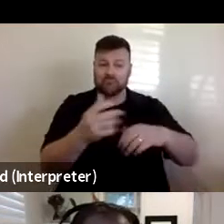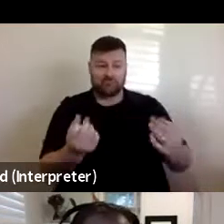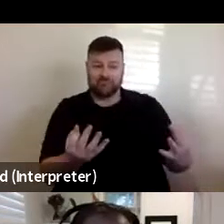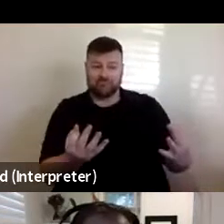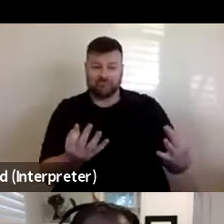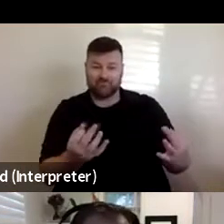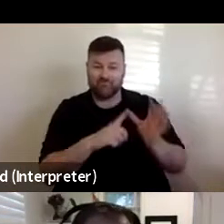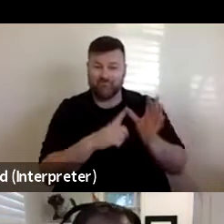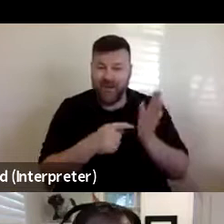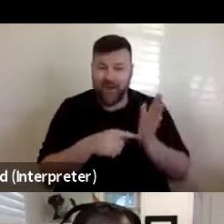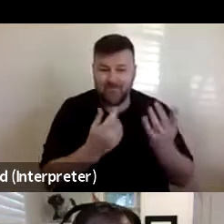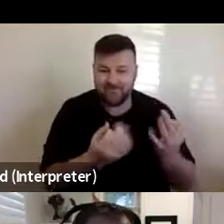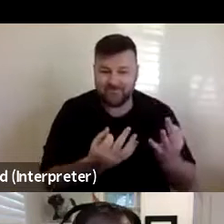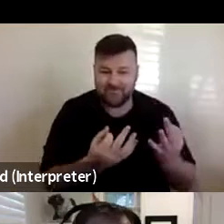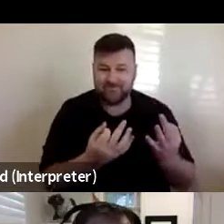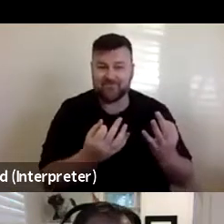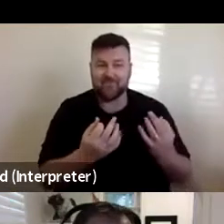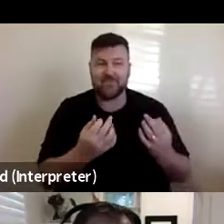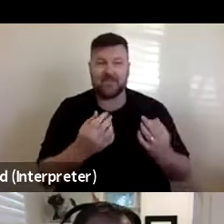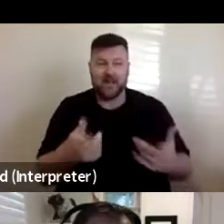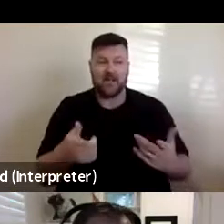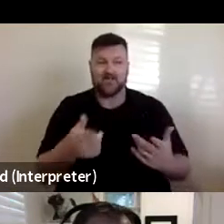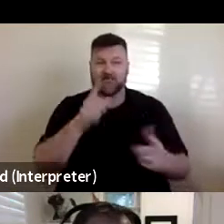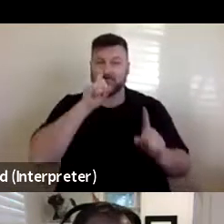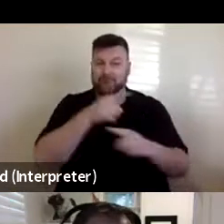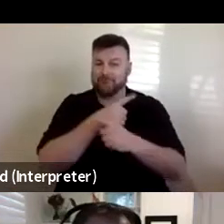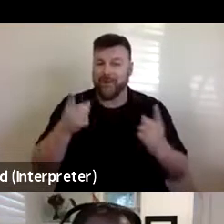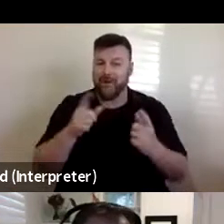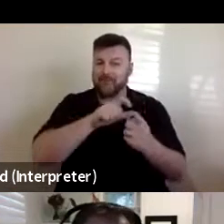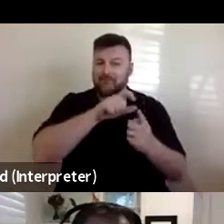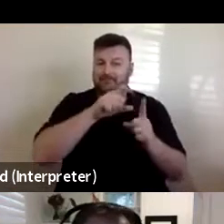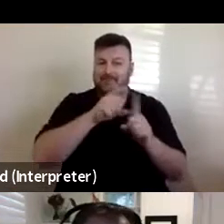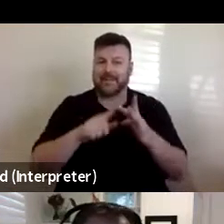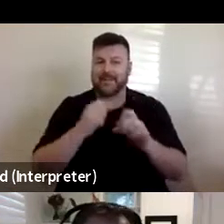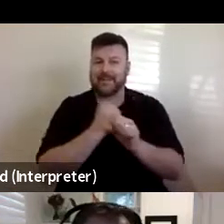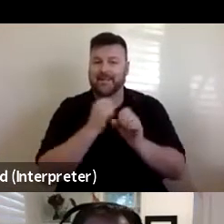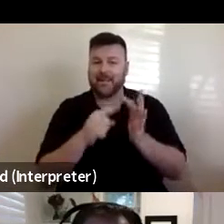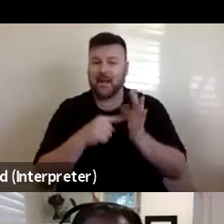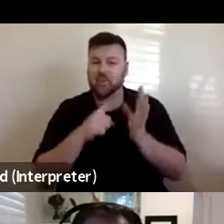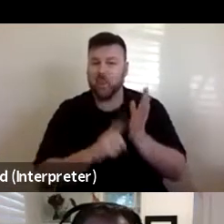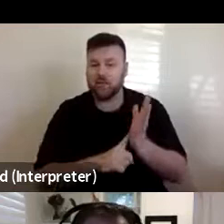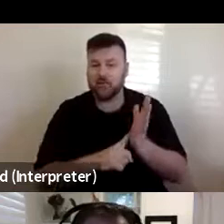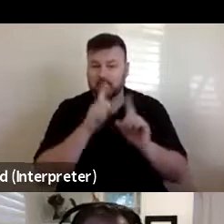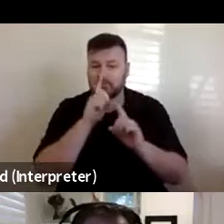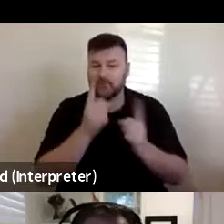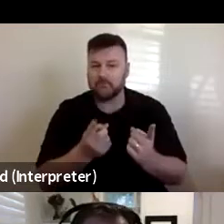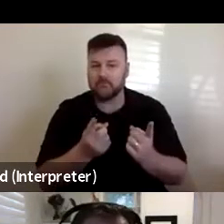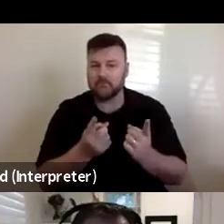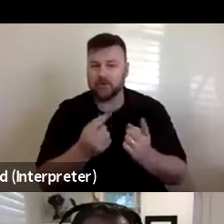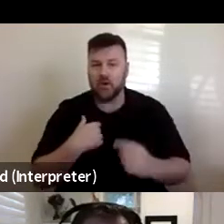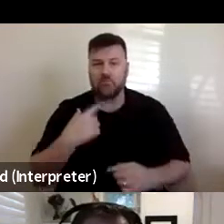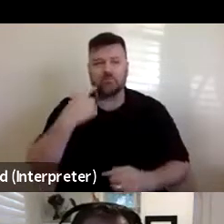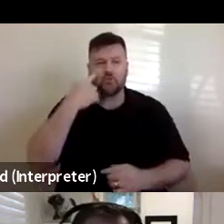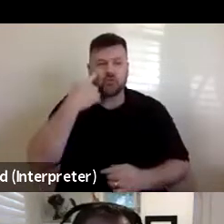even try and go digital with at this point. I'm having to try and think up projects that can be done